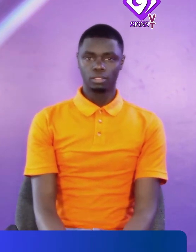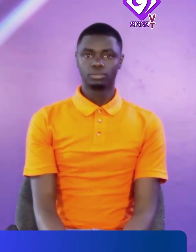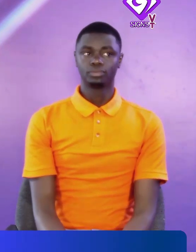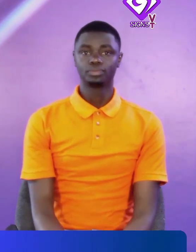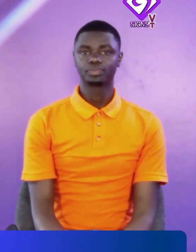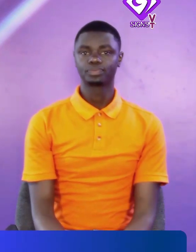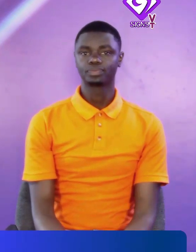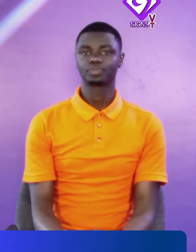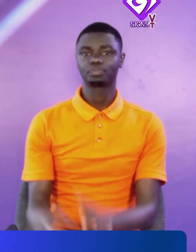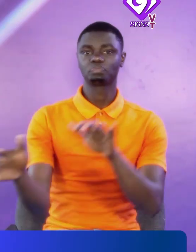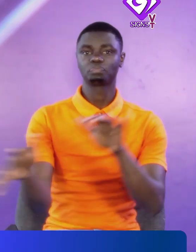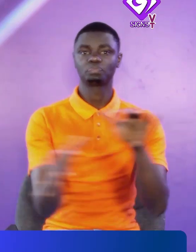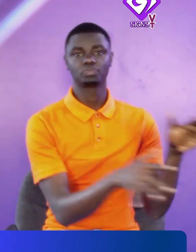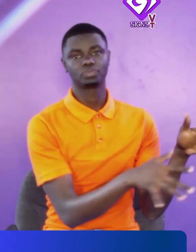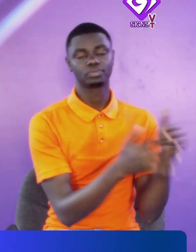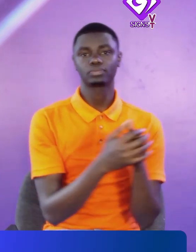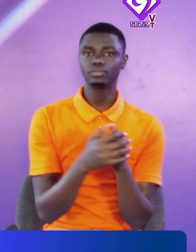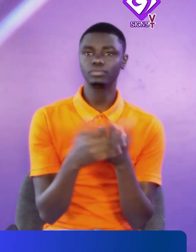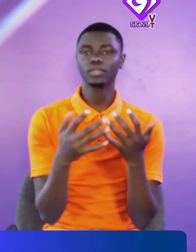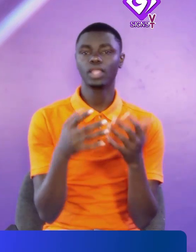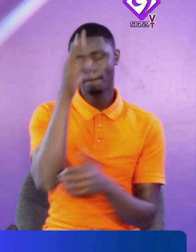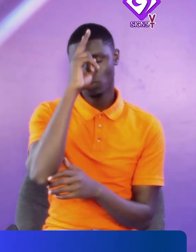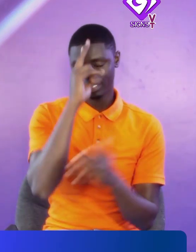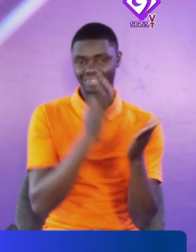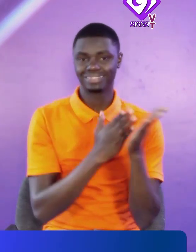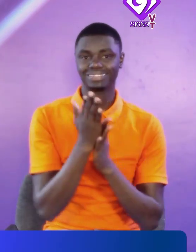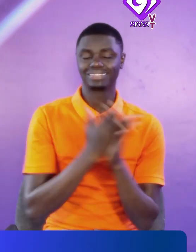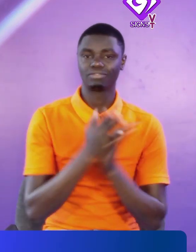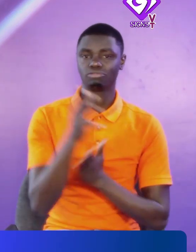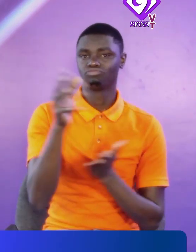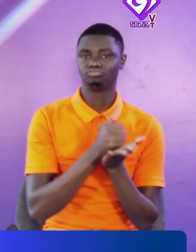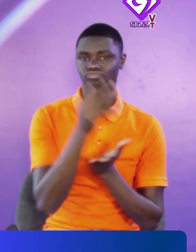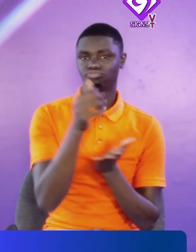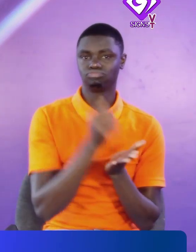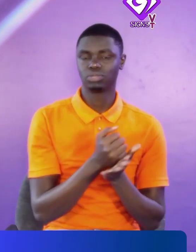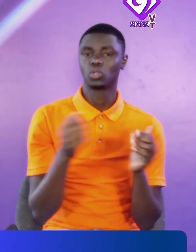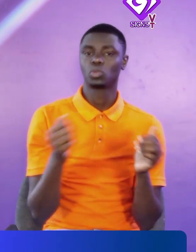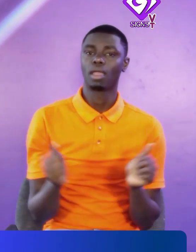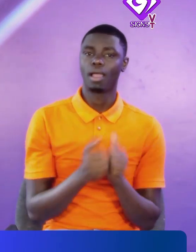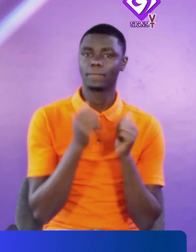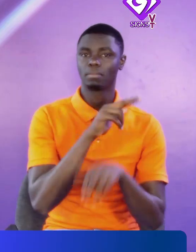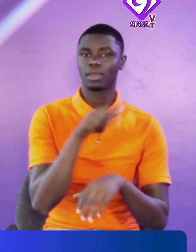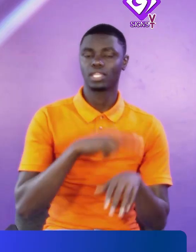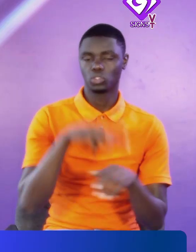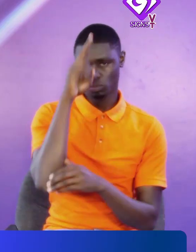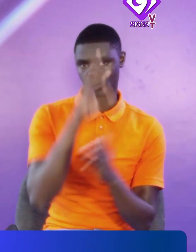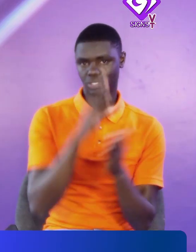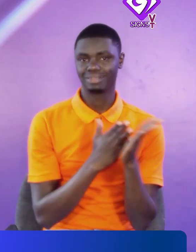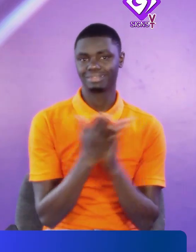Moving on forward, the much publicized National Police Service recruitment, which was to be conducted by the National Police Service